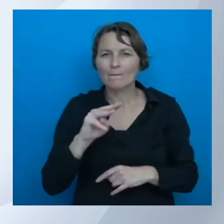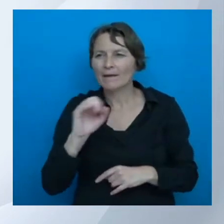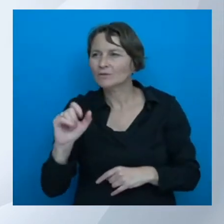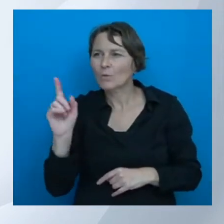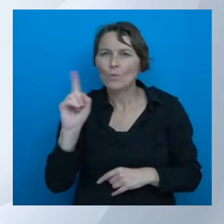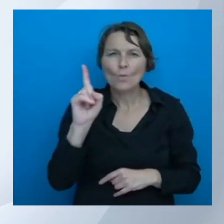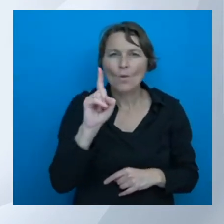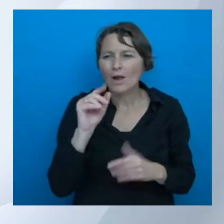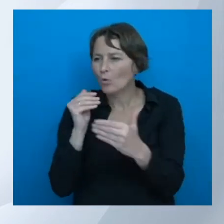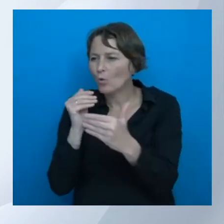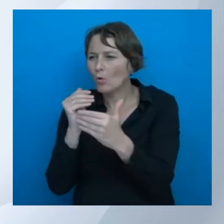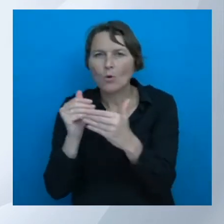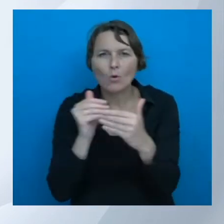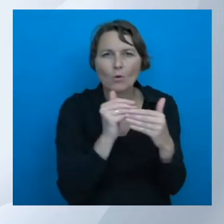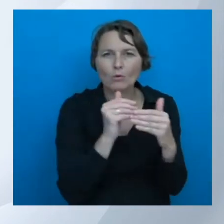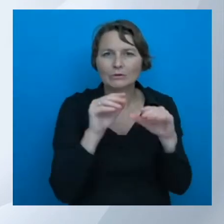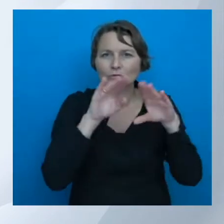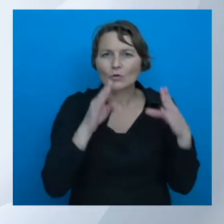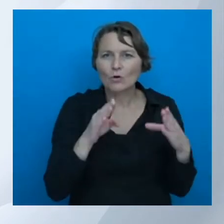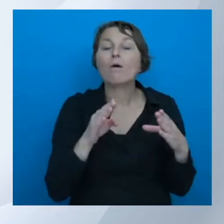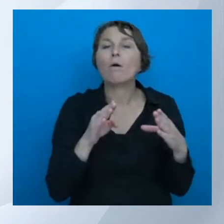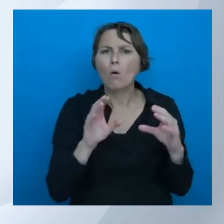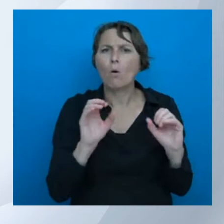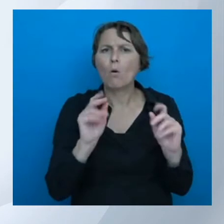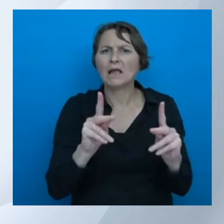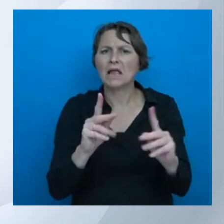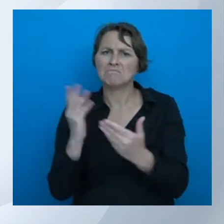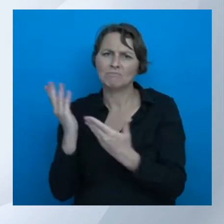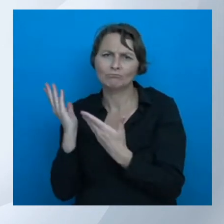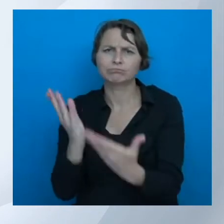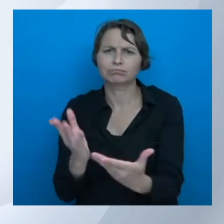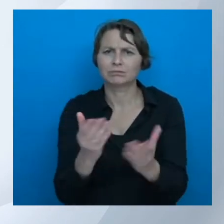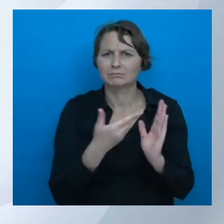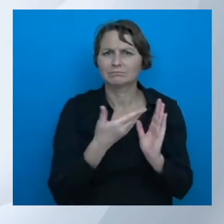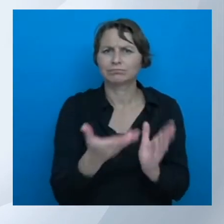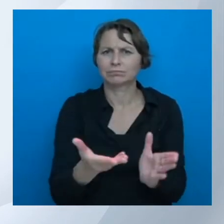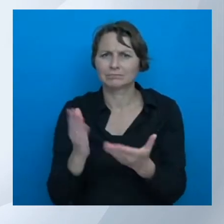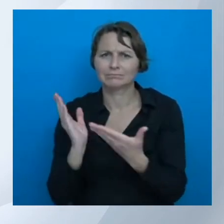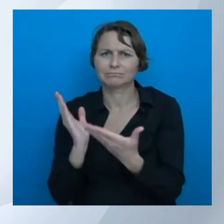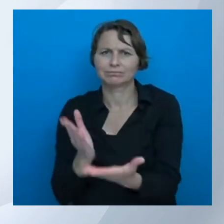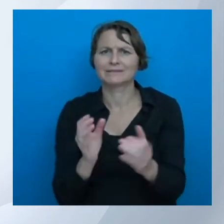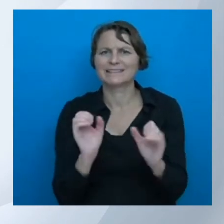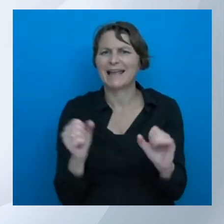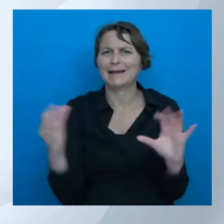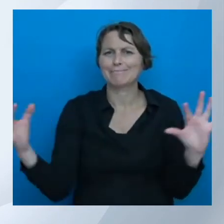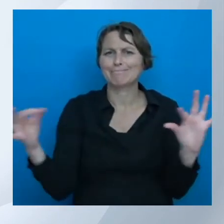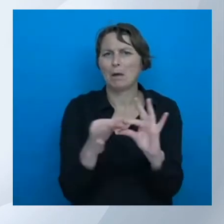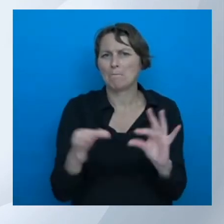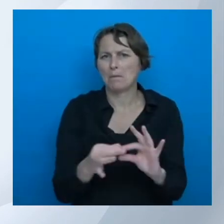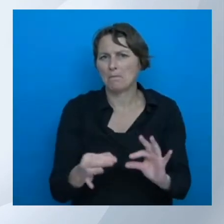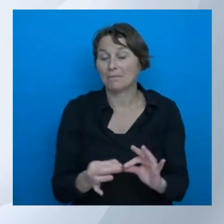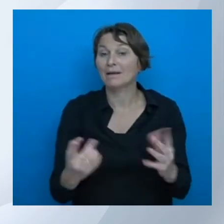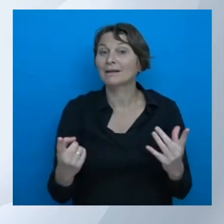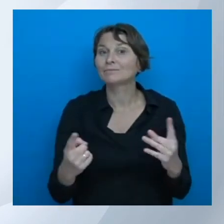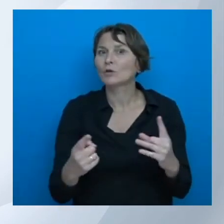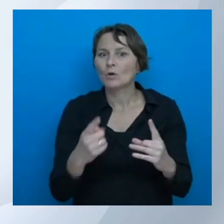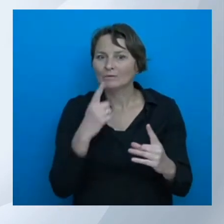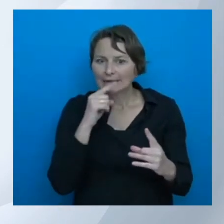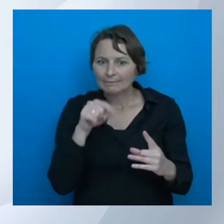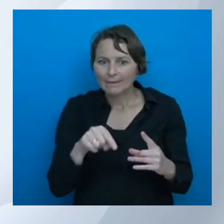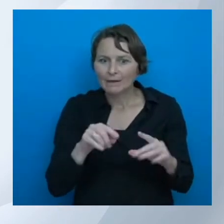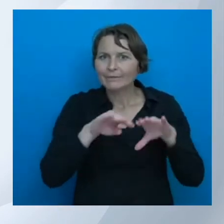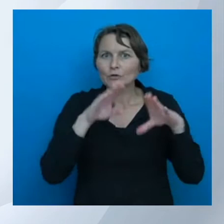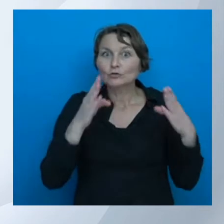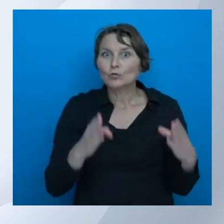this request serviced, meaning that it can be kind of dynamically updated. If a server fails, let's say our server in